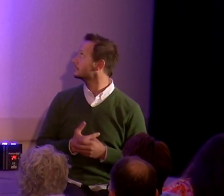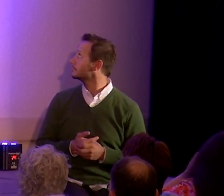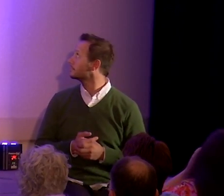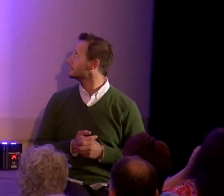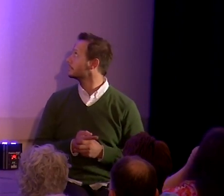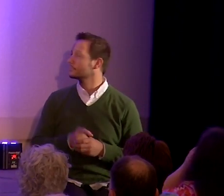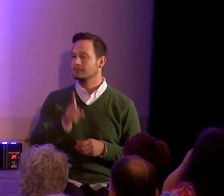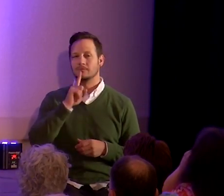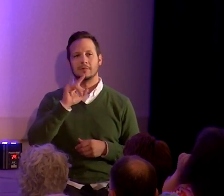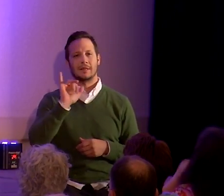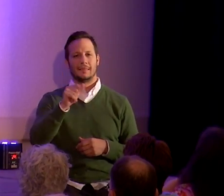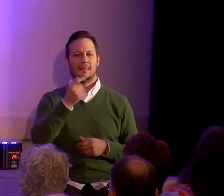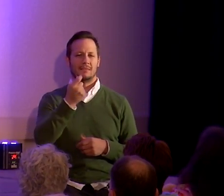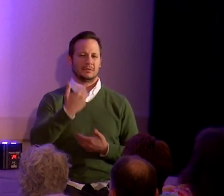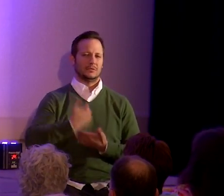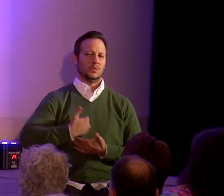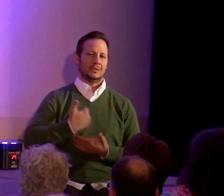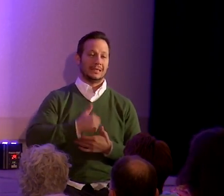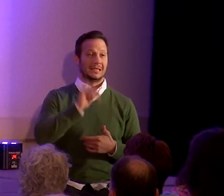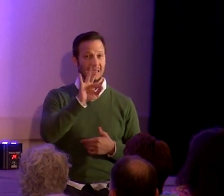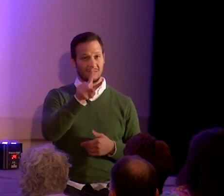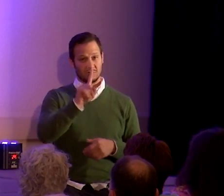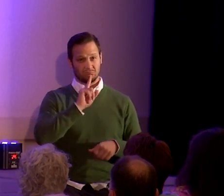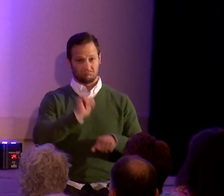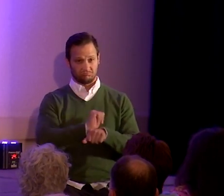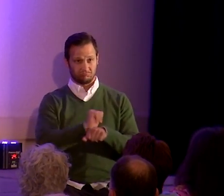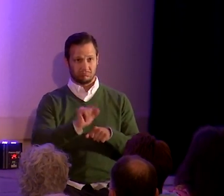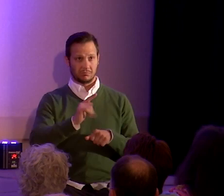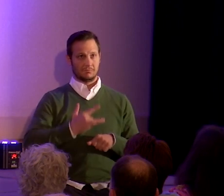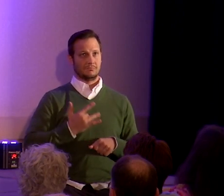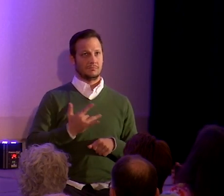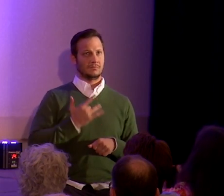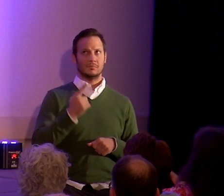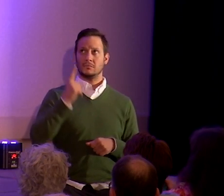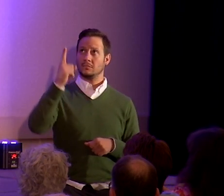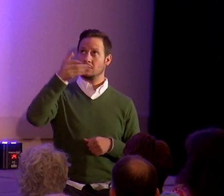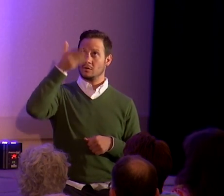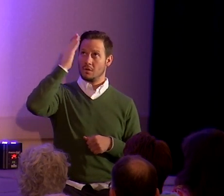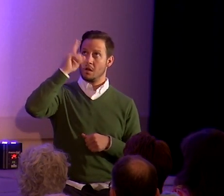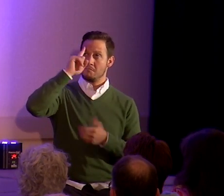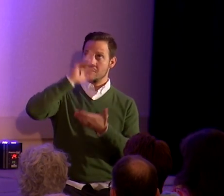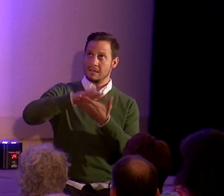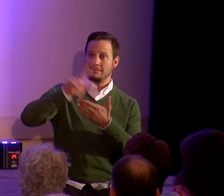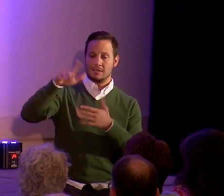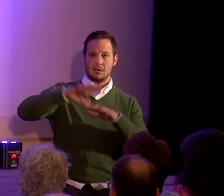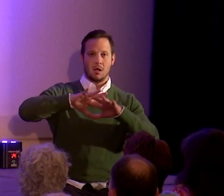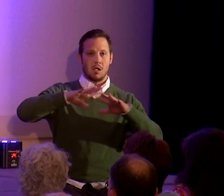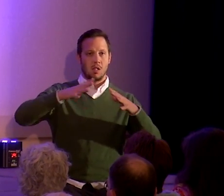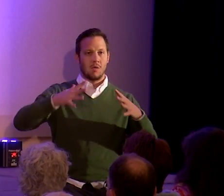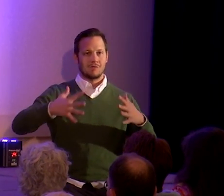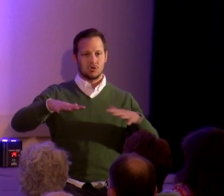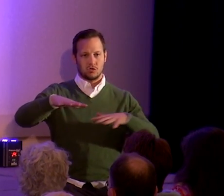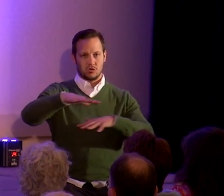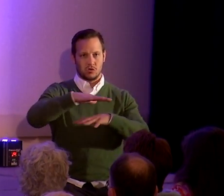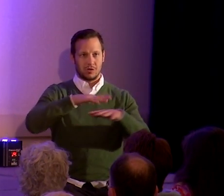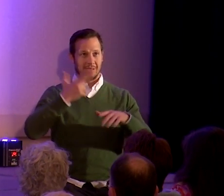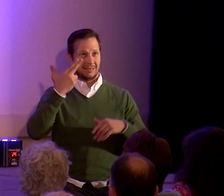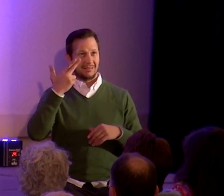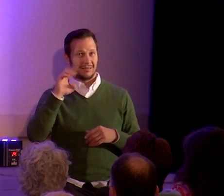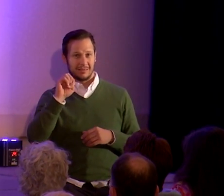It's annoying in the fact that if you truly believe in this omnipotent deity, then that deity